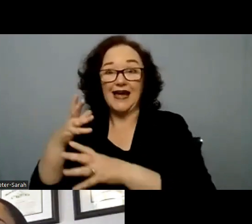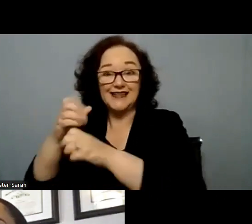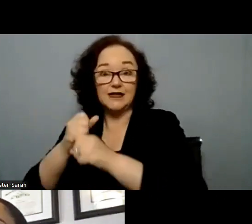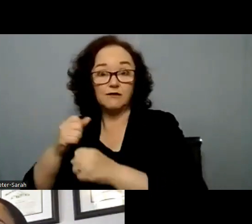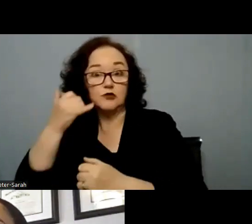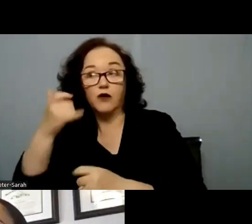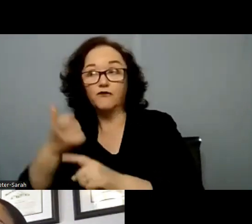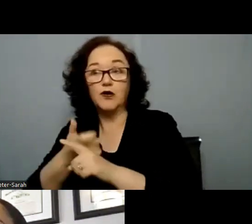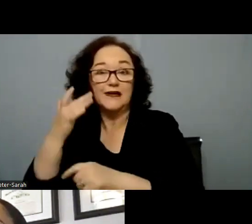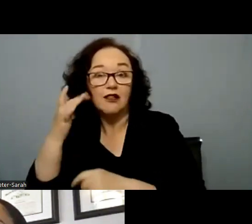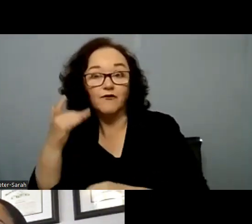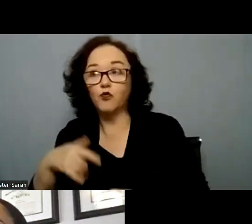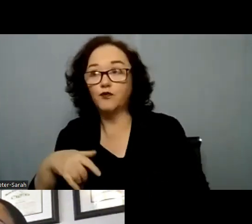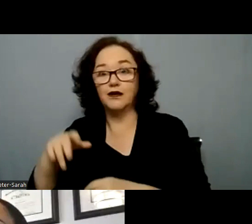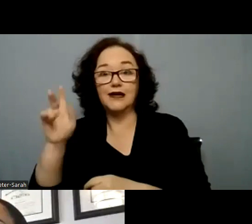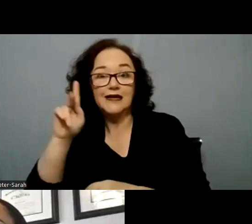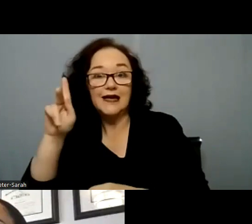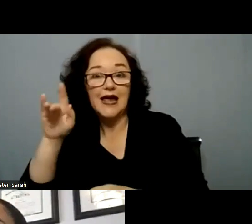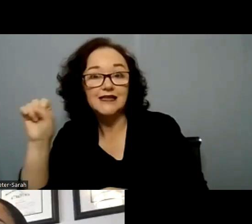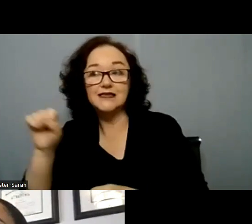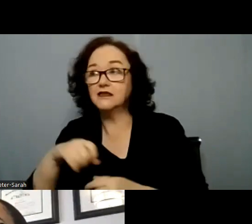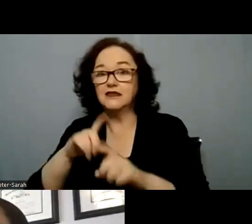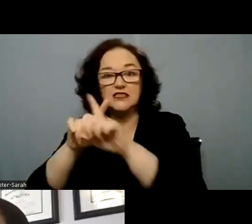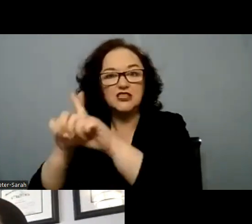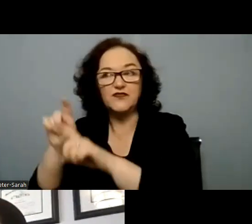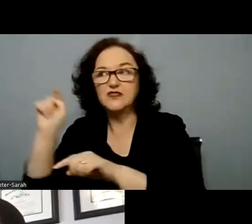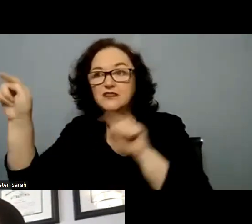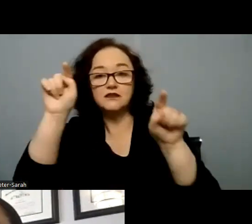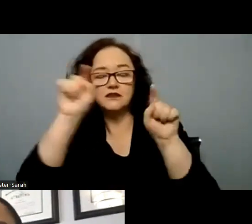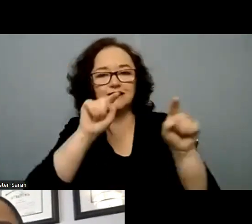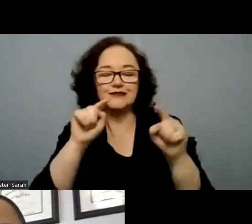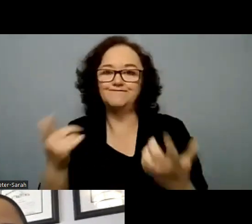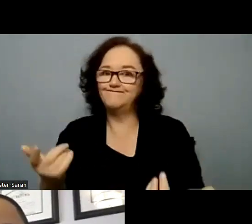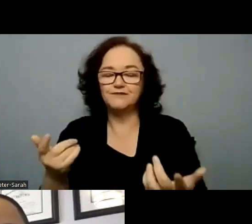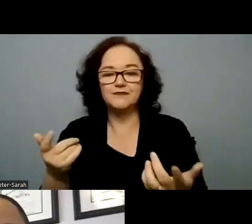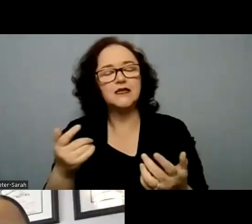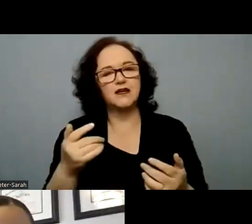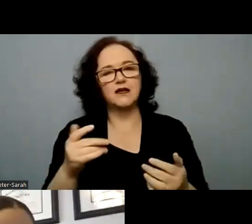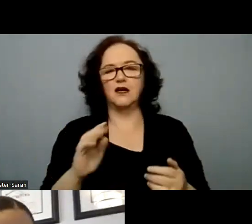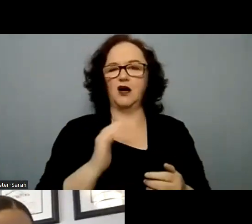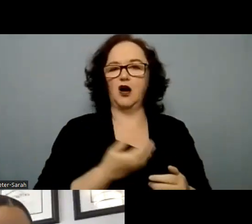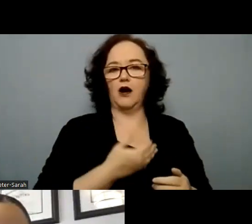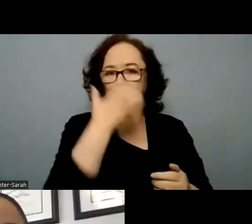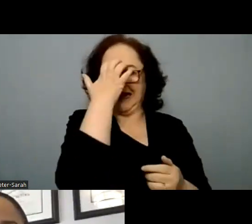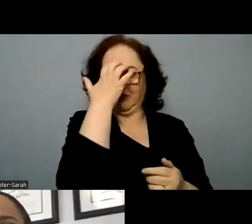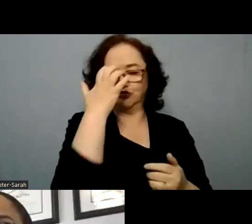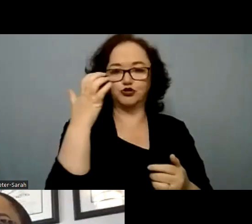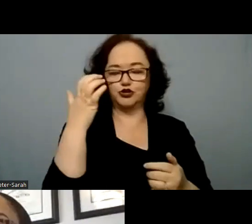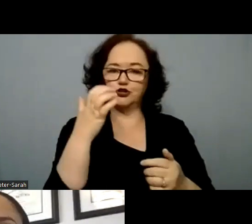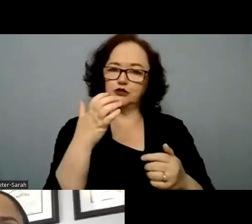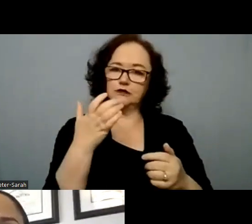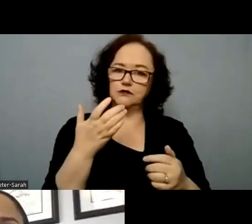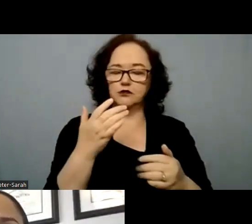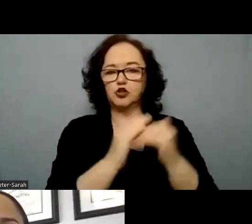Kansas. It's, just that knowledge base and comfort level they can offer the individual because they do